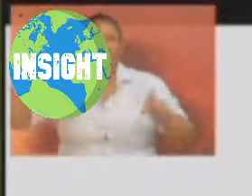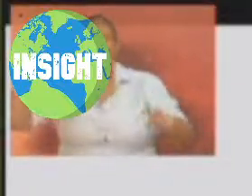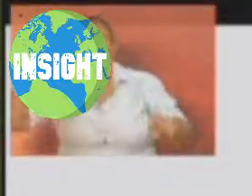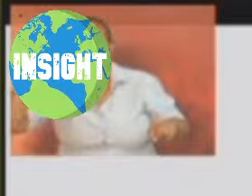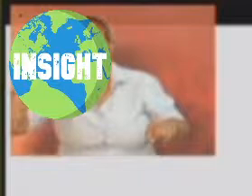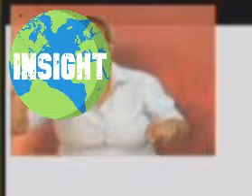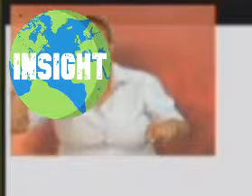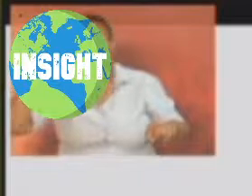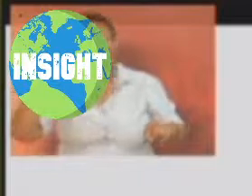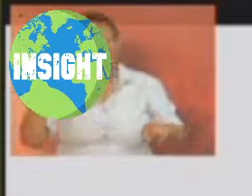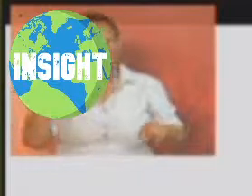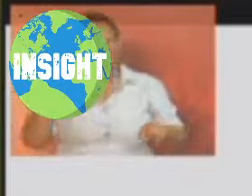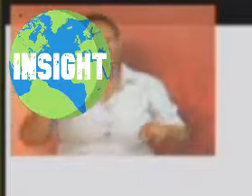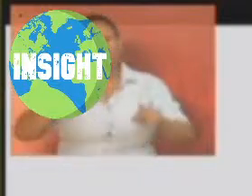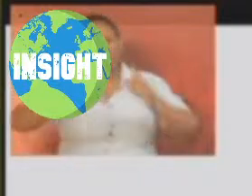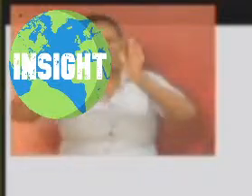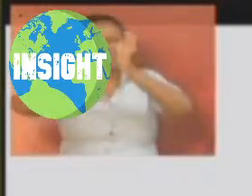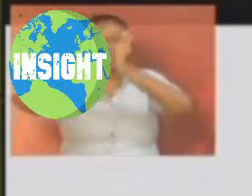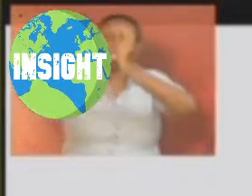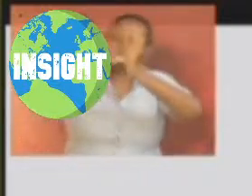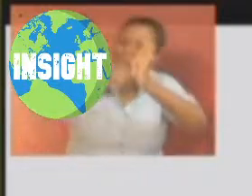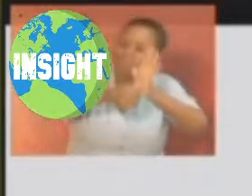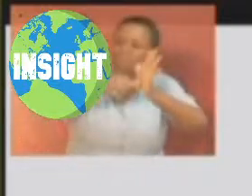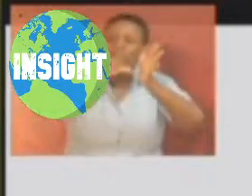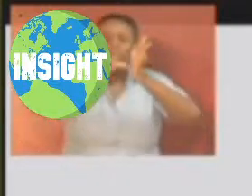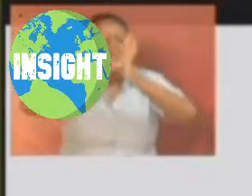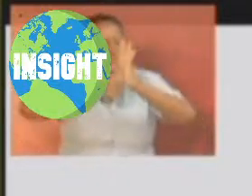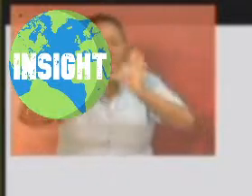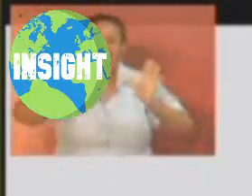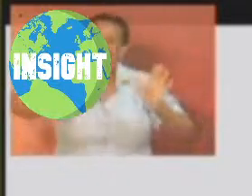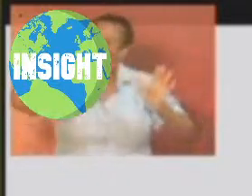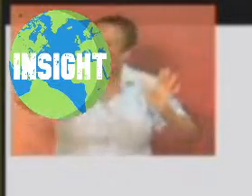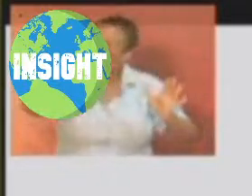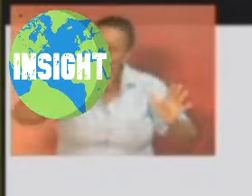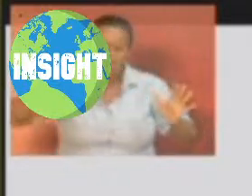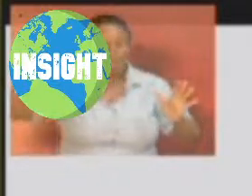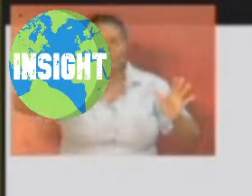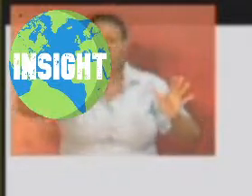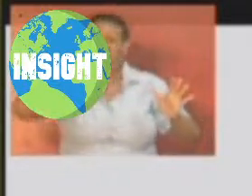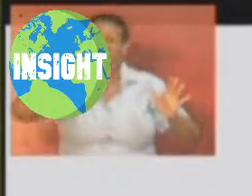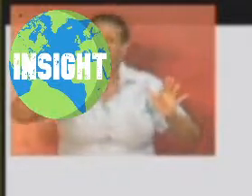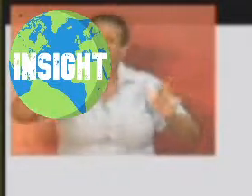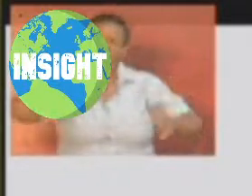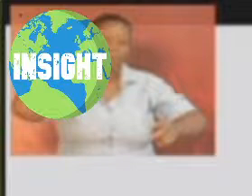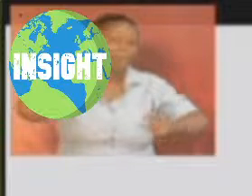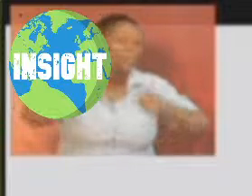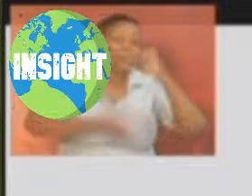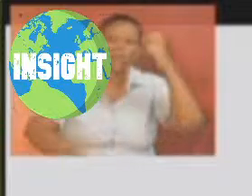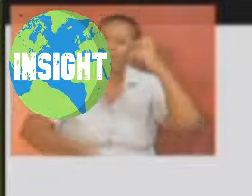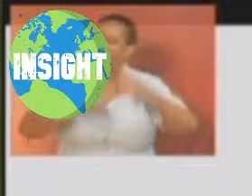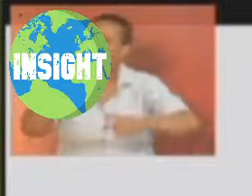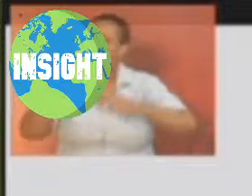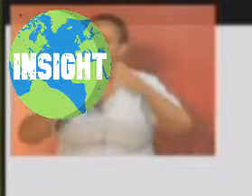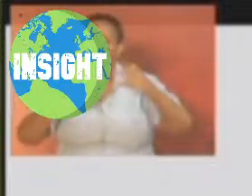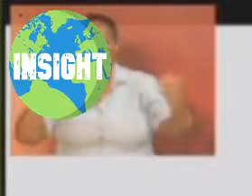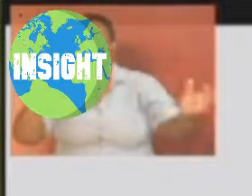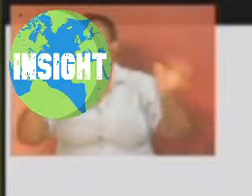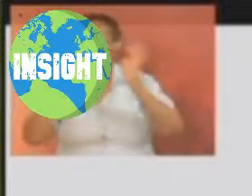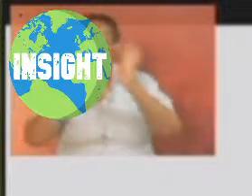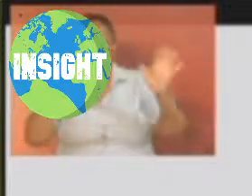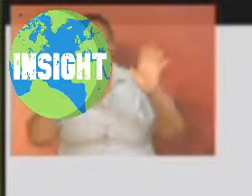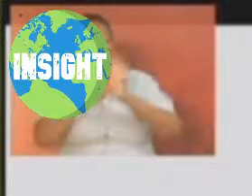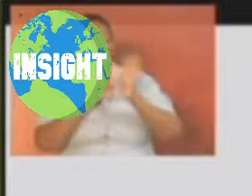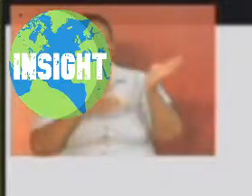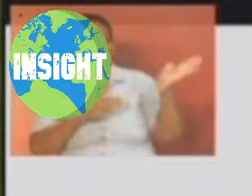continued trend. And you can see the total occupancy being a blue line and generally increasing with some spikes,